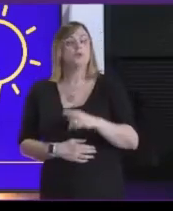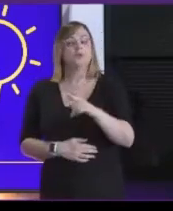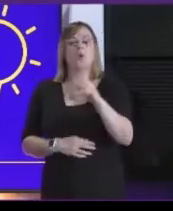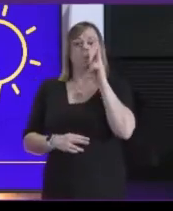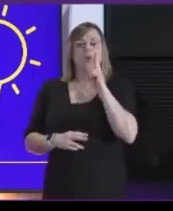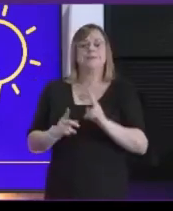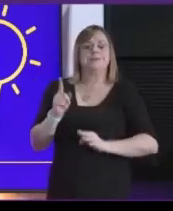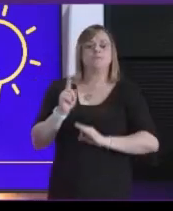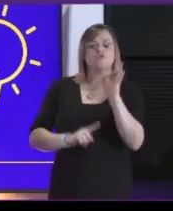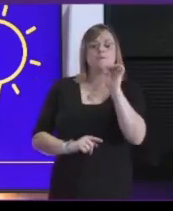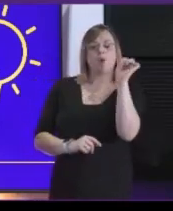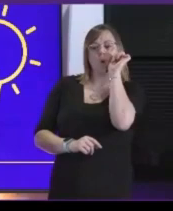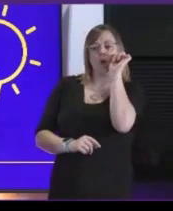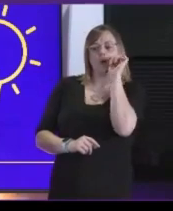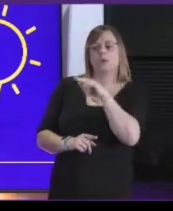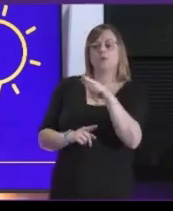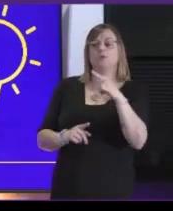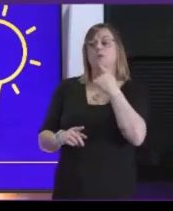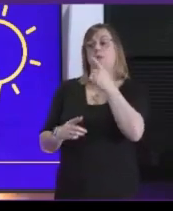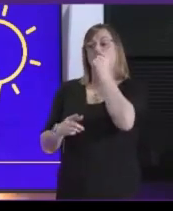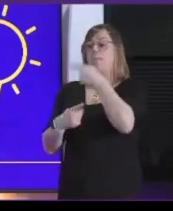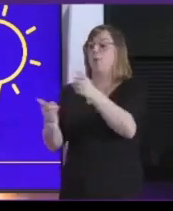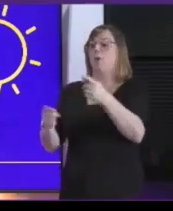in awareness. You're probably saying, finally.